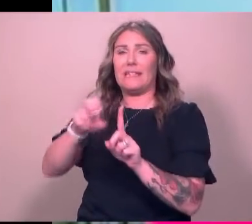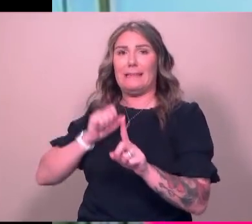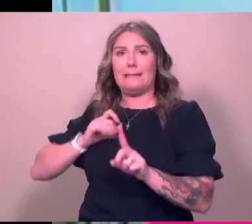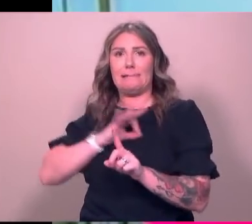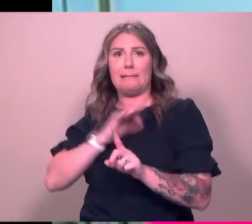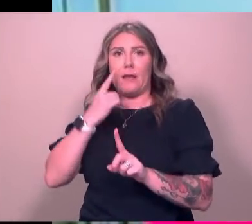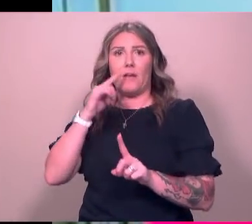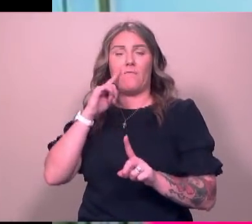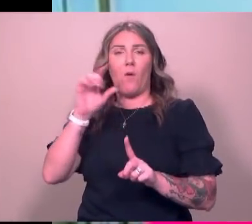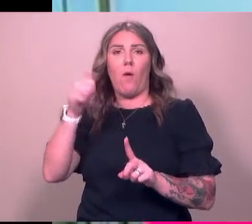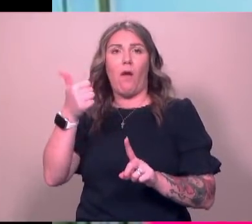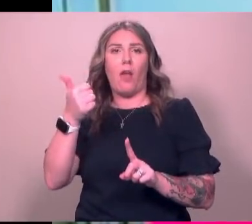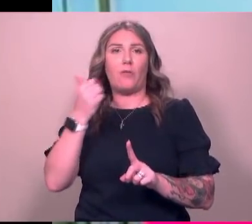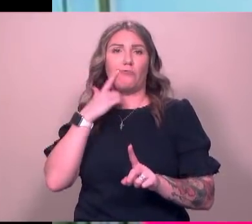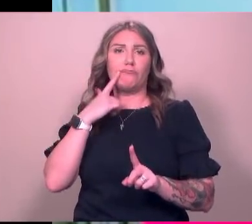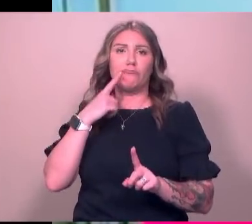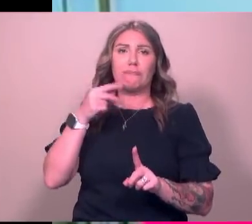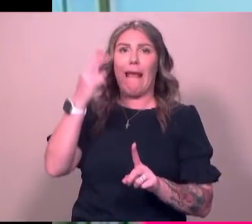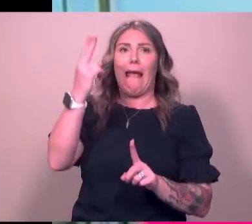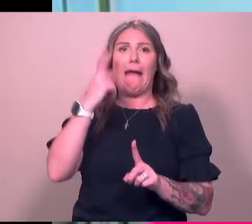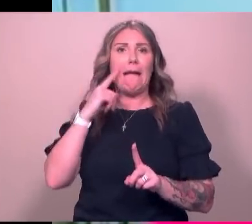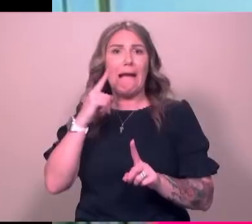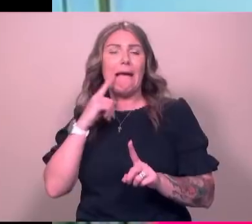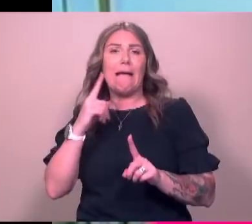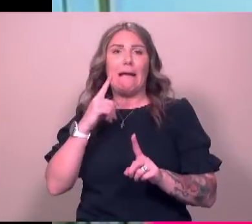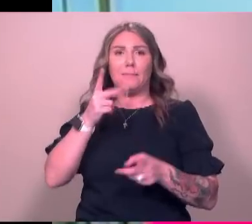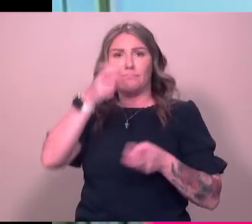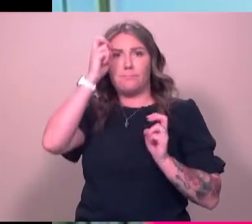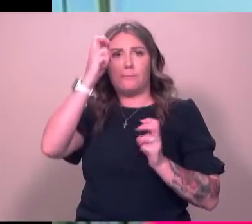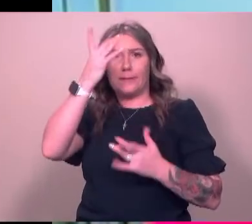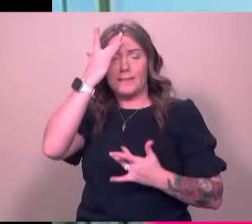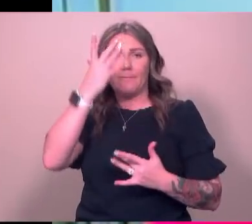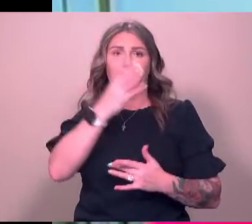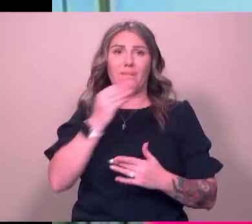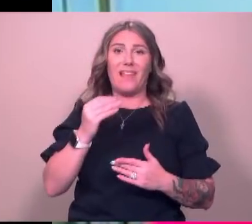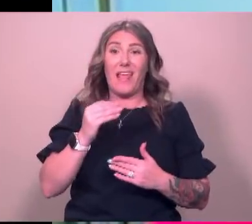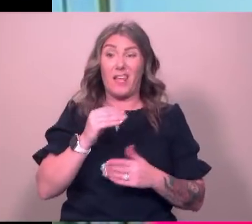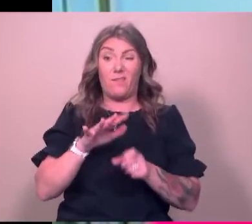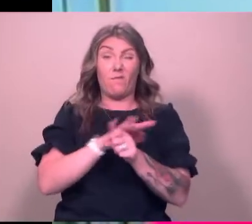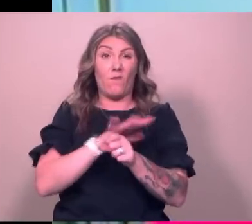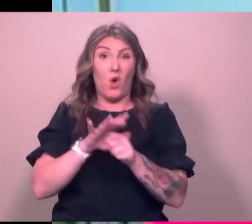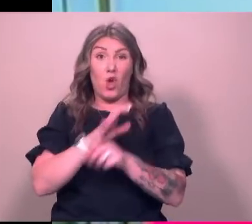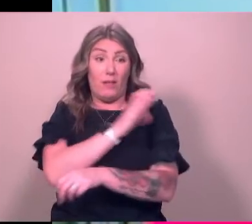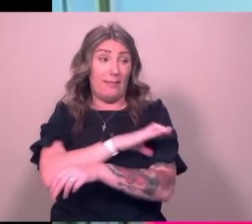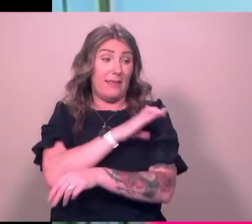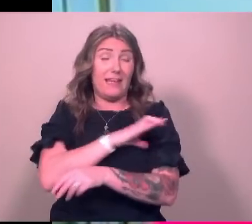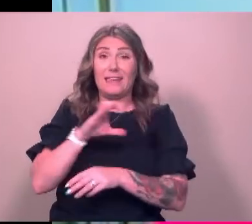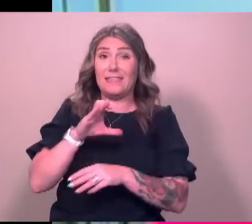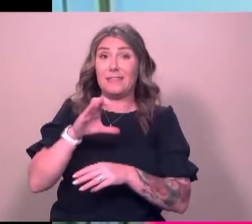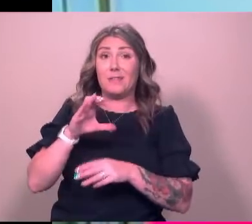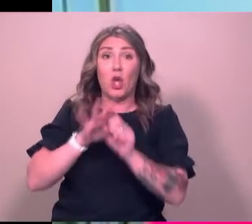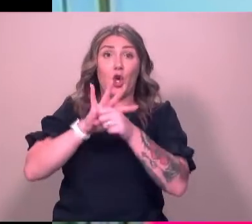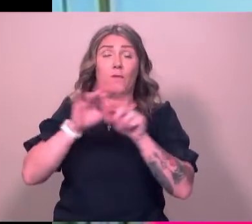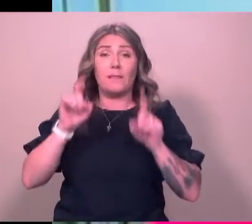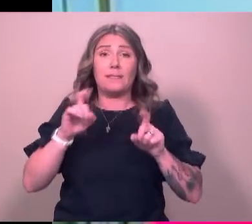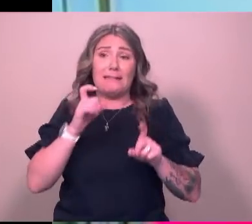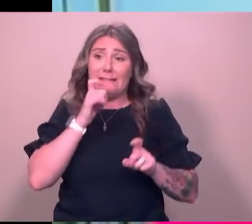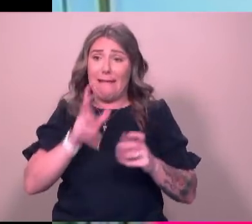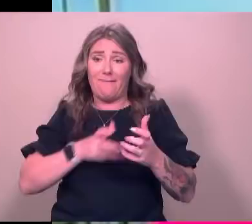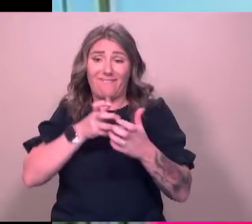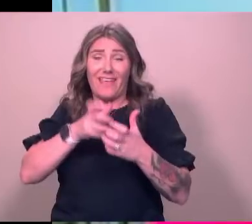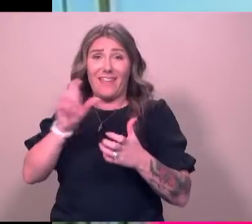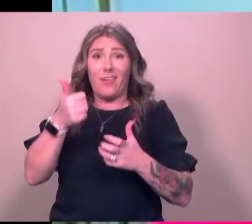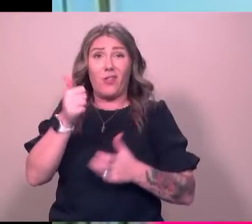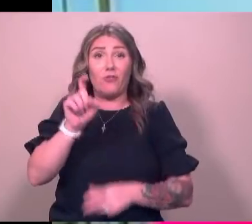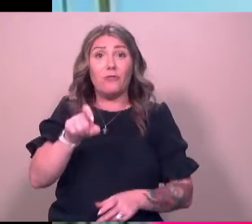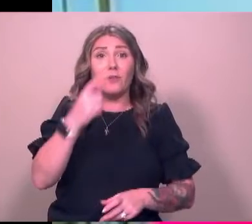clinics are full of COVID testing and are not able to fit in all of the other patient needs